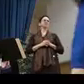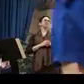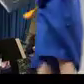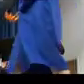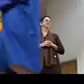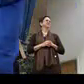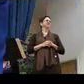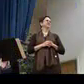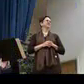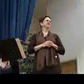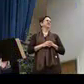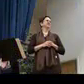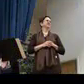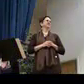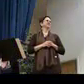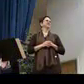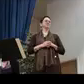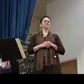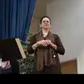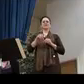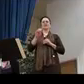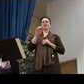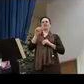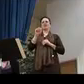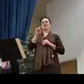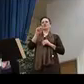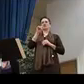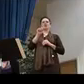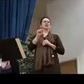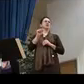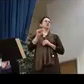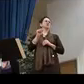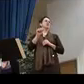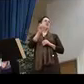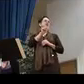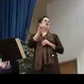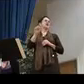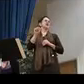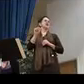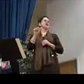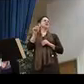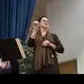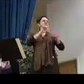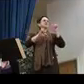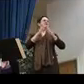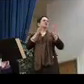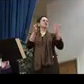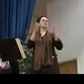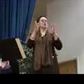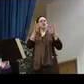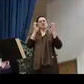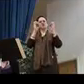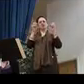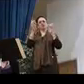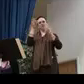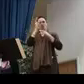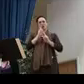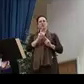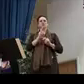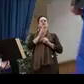Amber Marie Kaufman, Associate of Science, General Education, Honors, Associate of Arts, General Education, Honors.